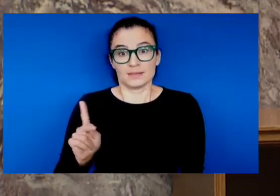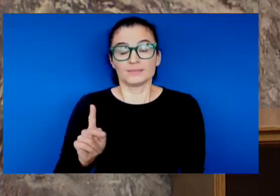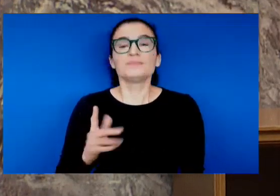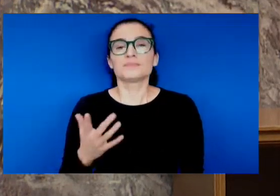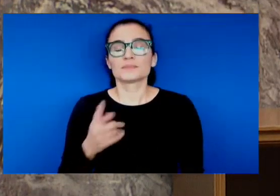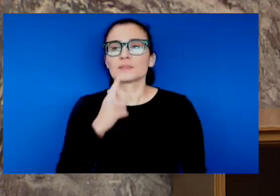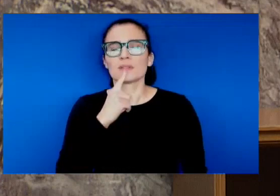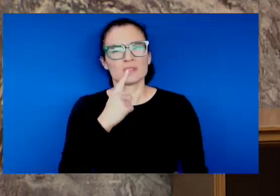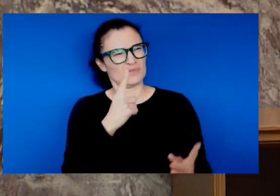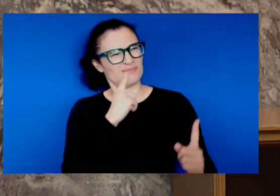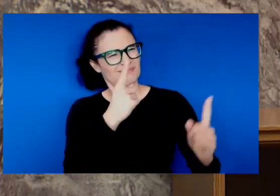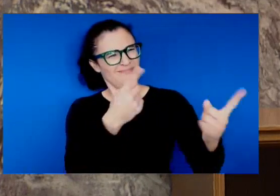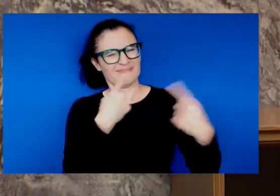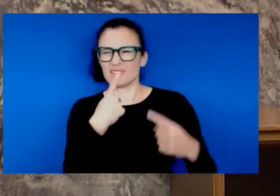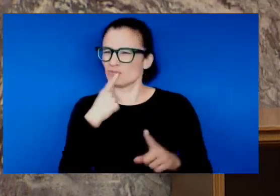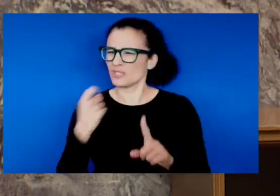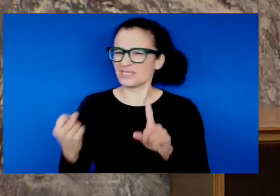deceased.